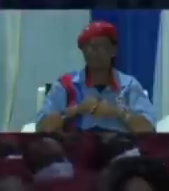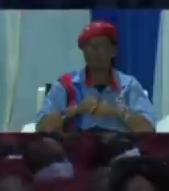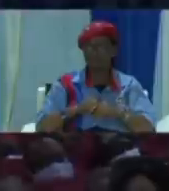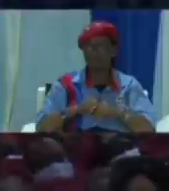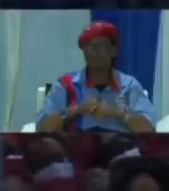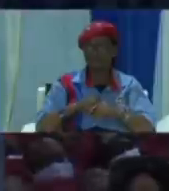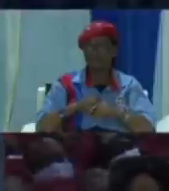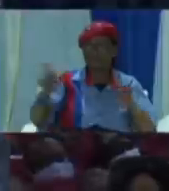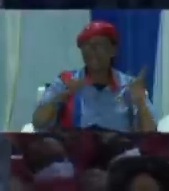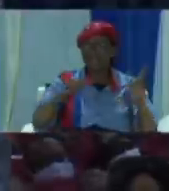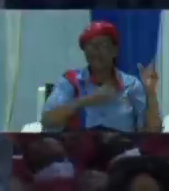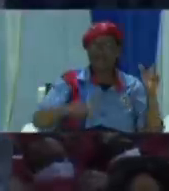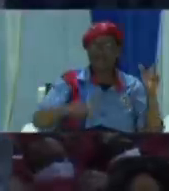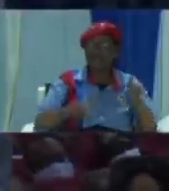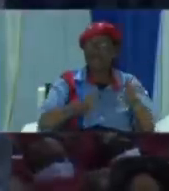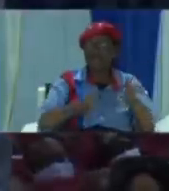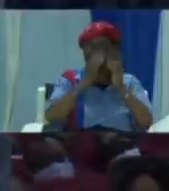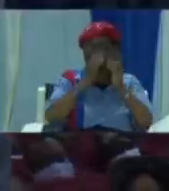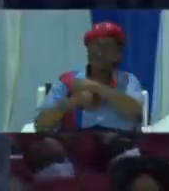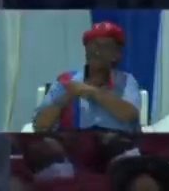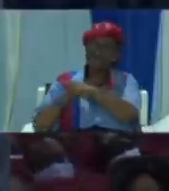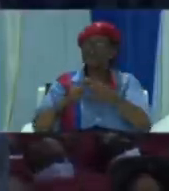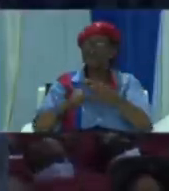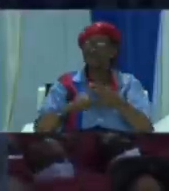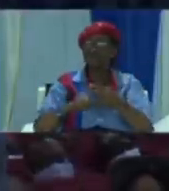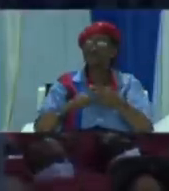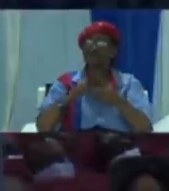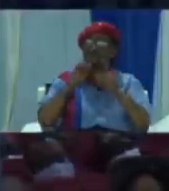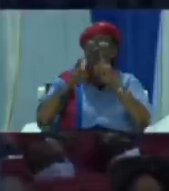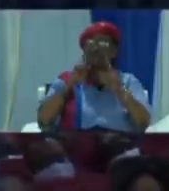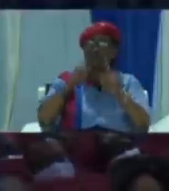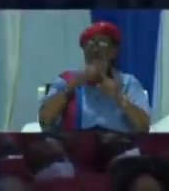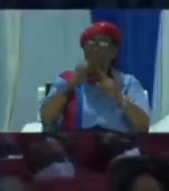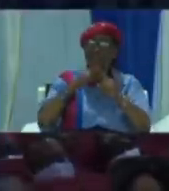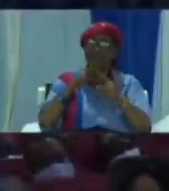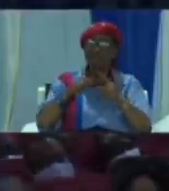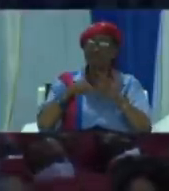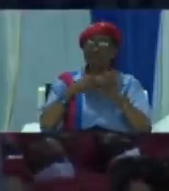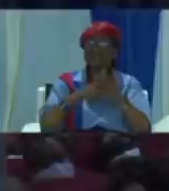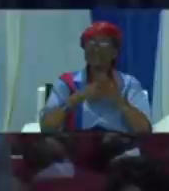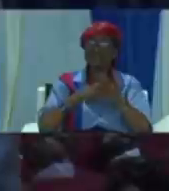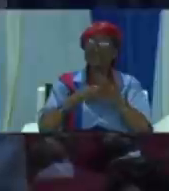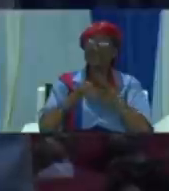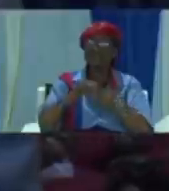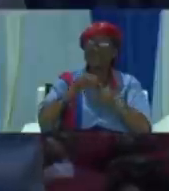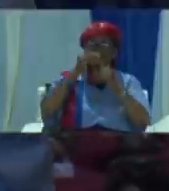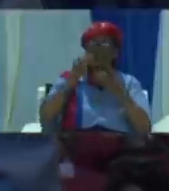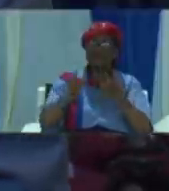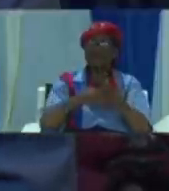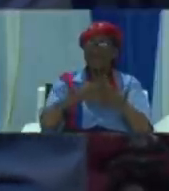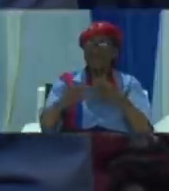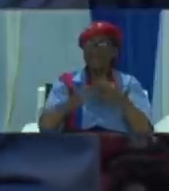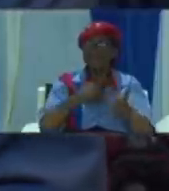The Lord asked me to talk about this particular case.